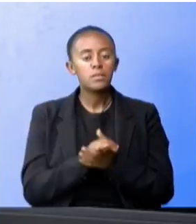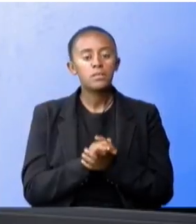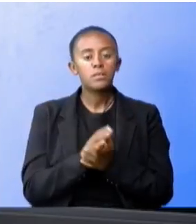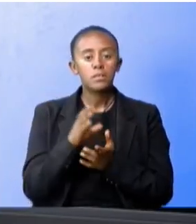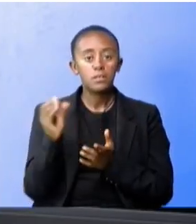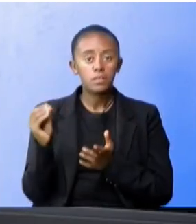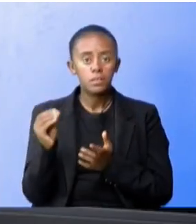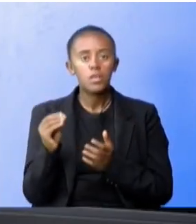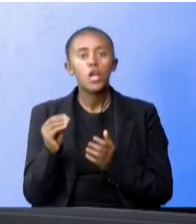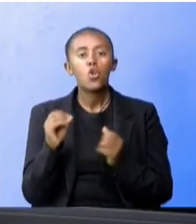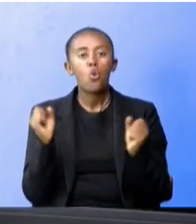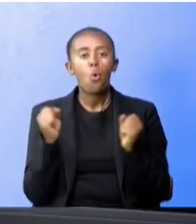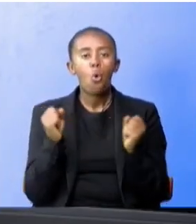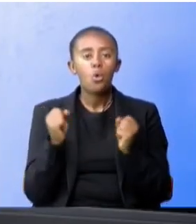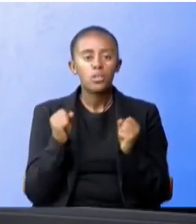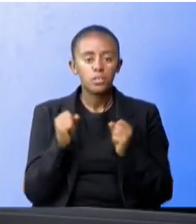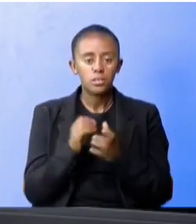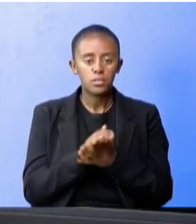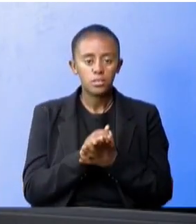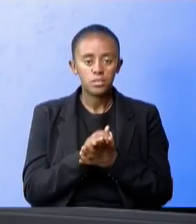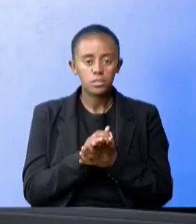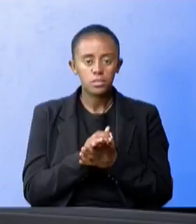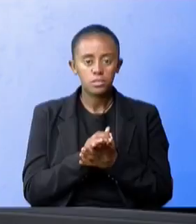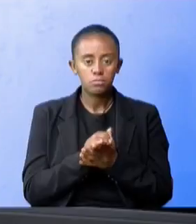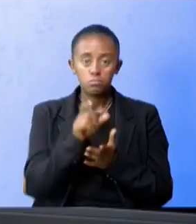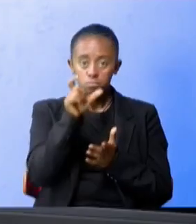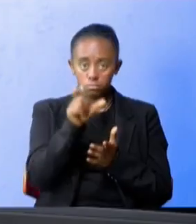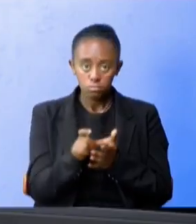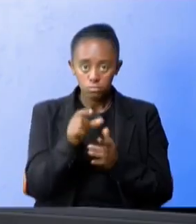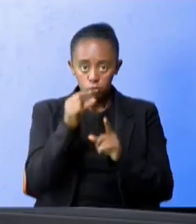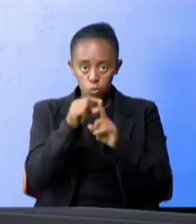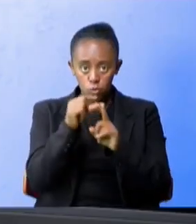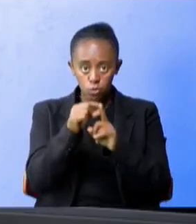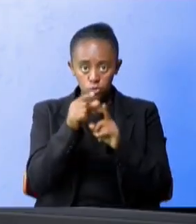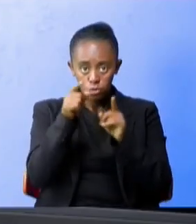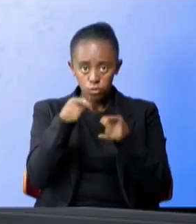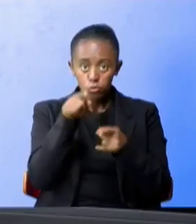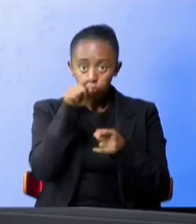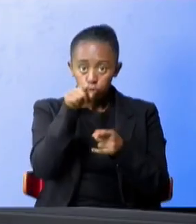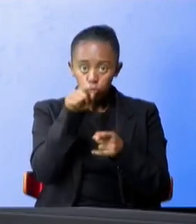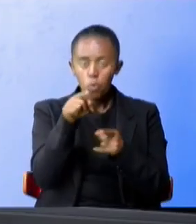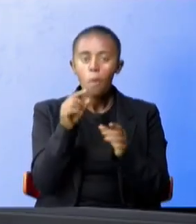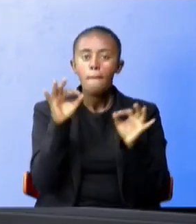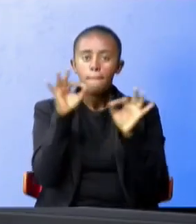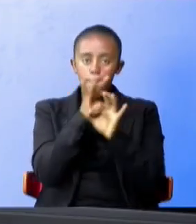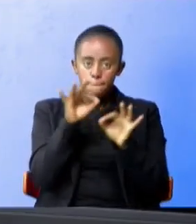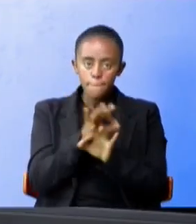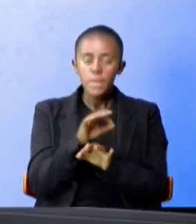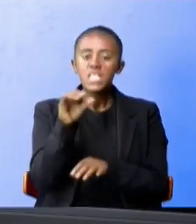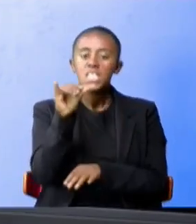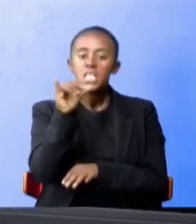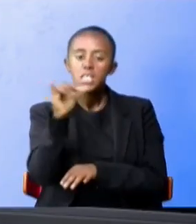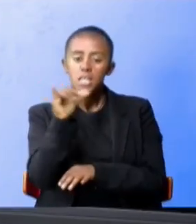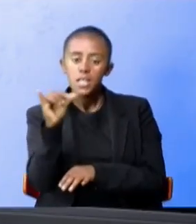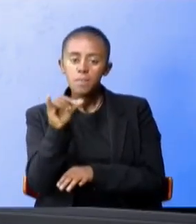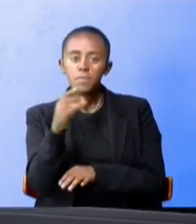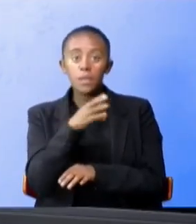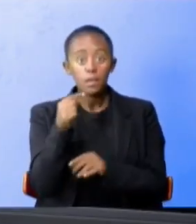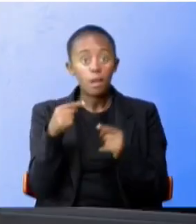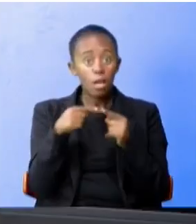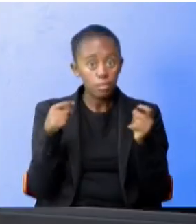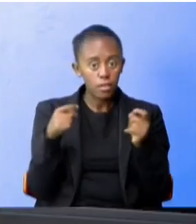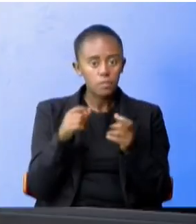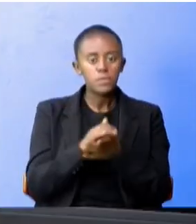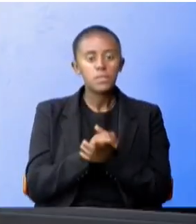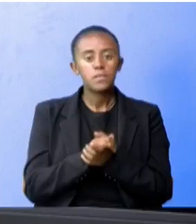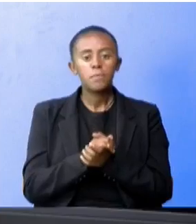And cold. So these are the words that you're going to match to their synonyms and antonyms.